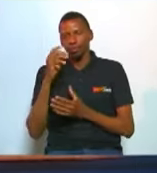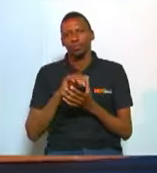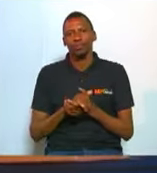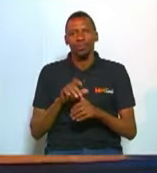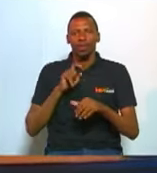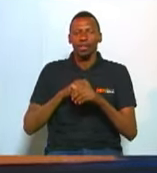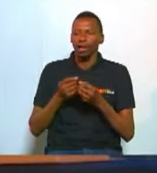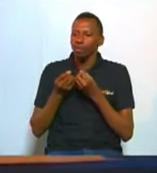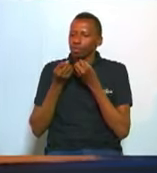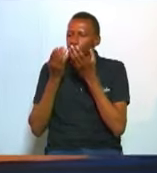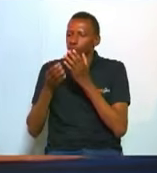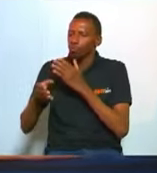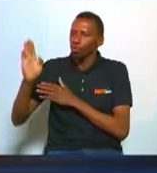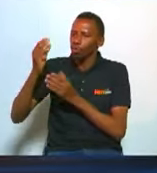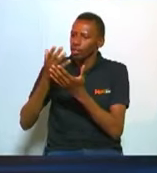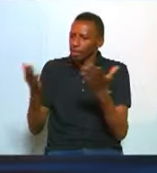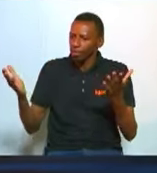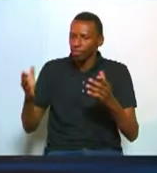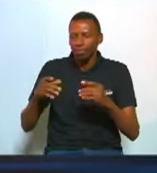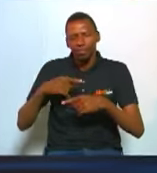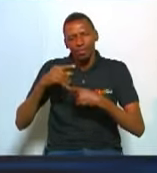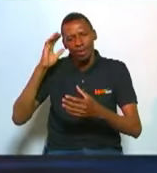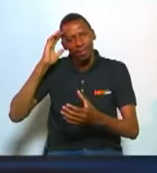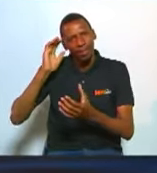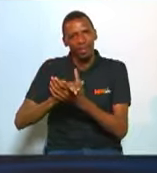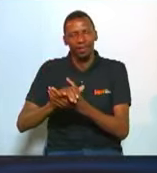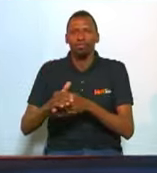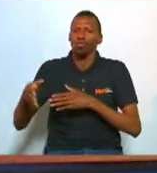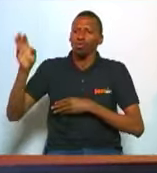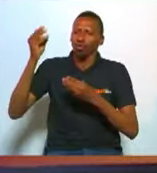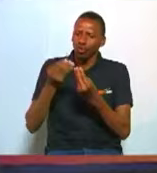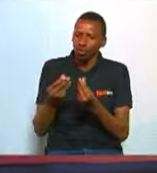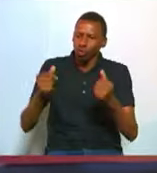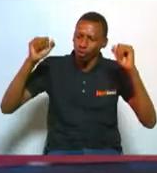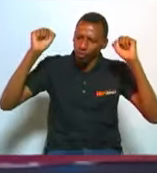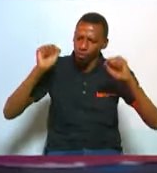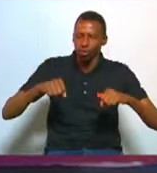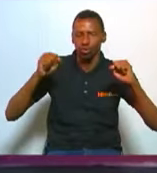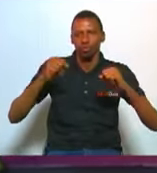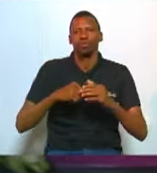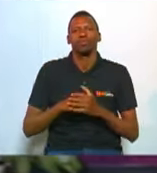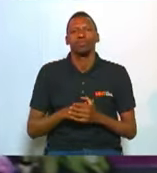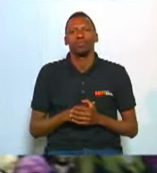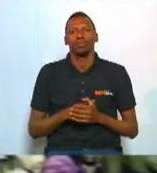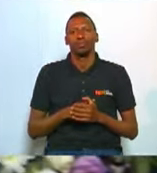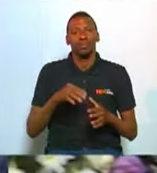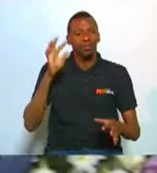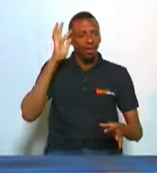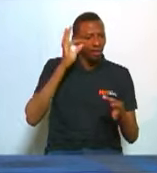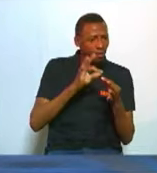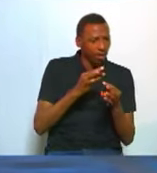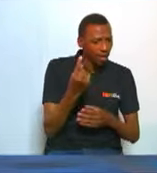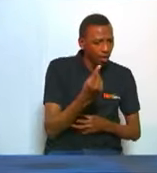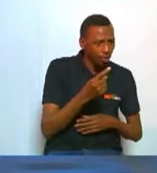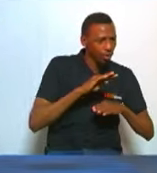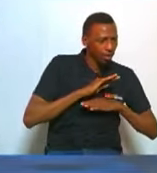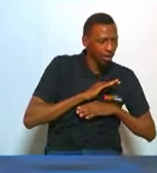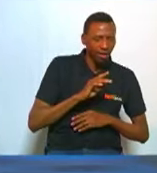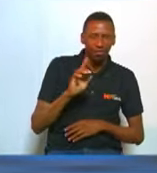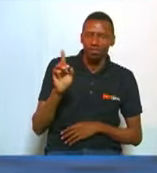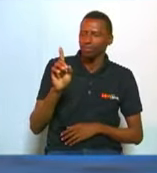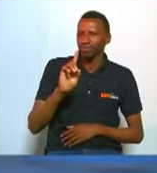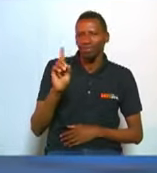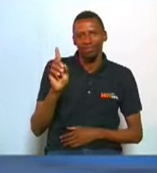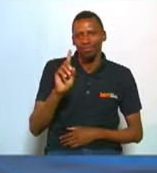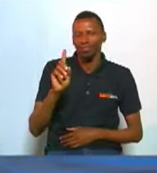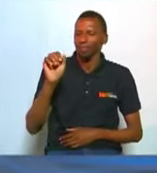something, keep believing. God will work it out. Faith alone is not enough. Yes,